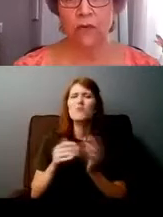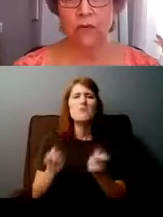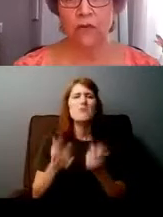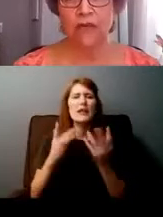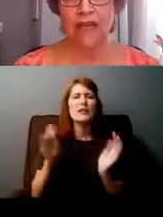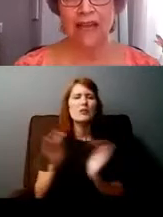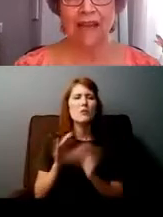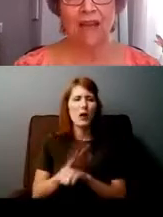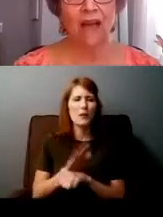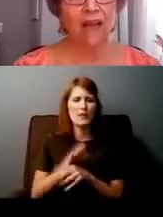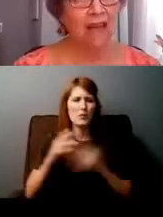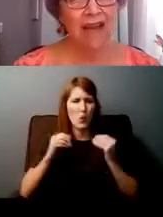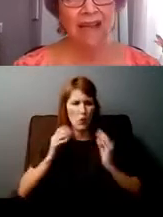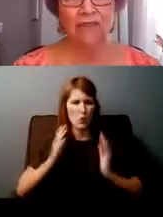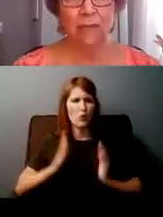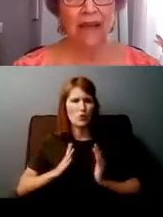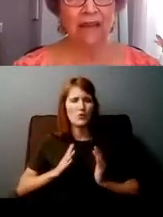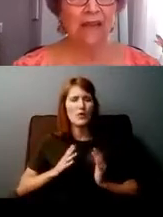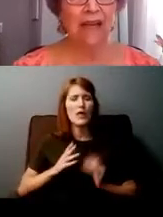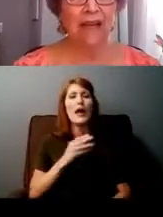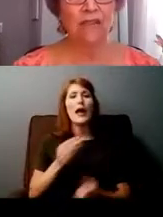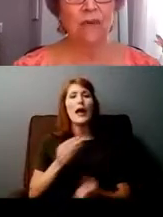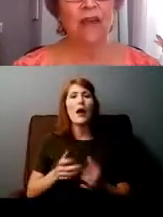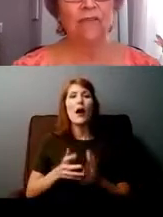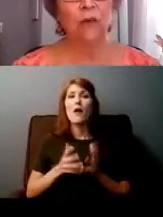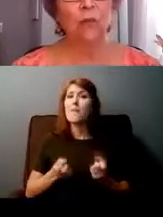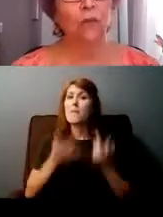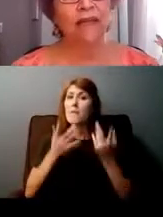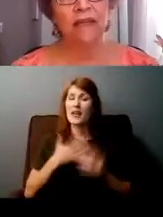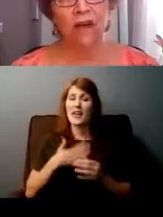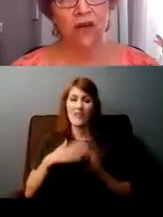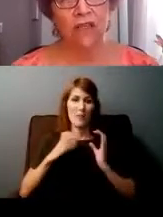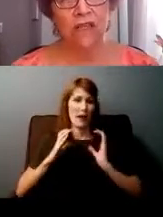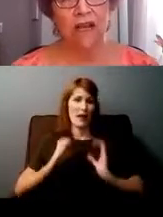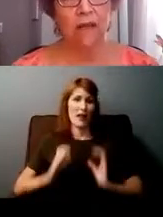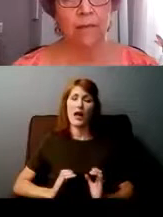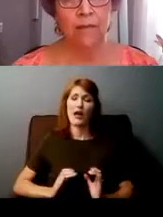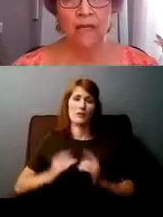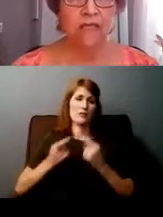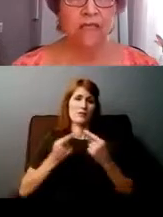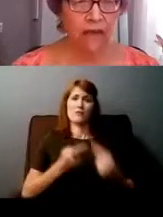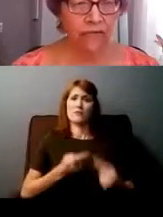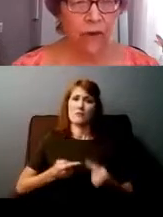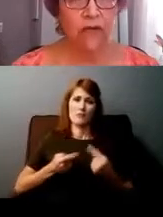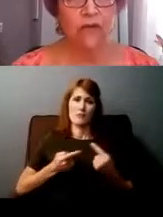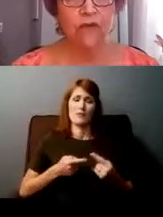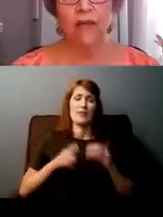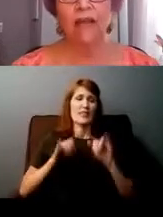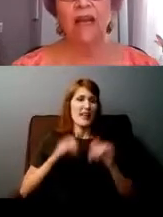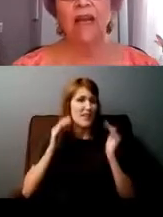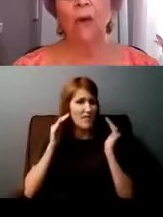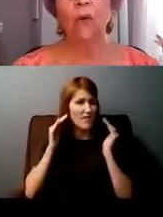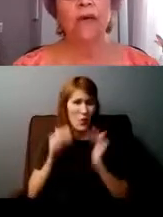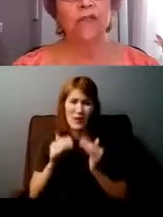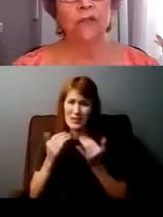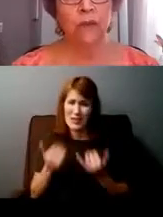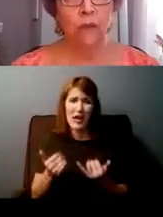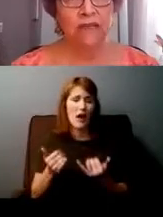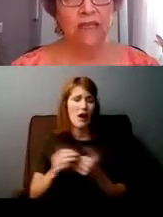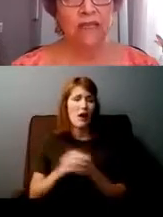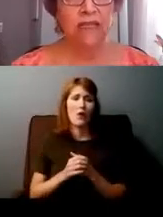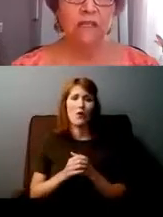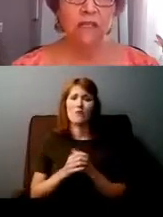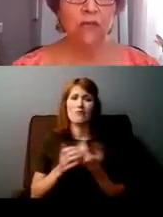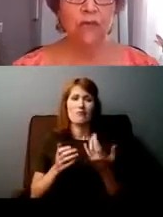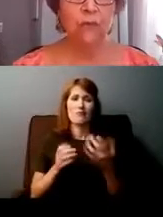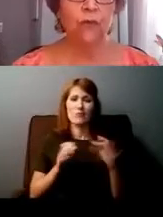business owners, and a lot of my clients are having a really hard time staying focused right now, doing what